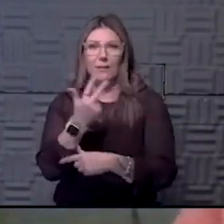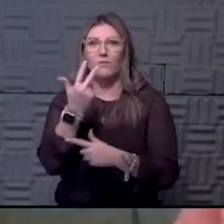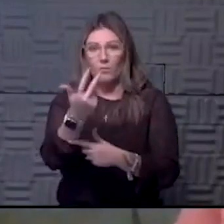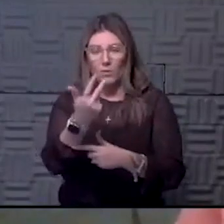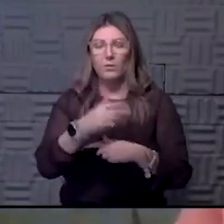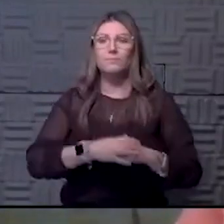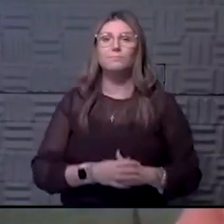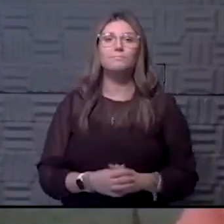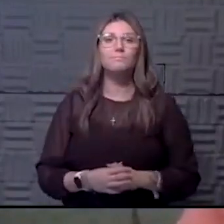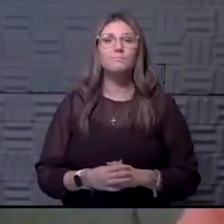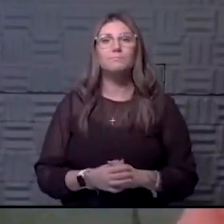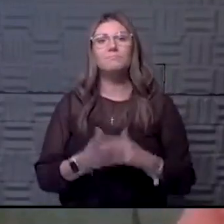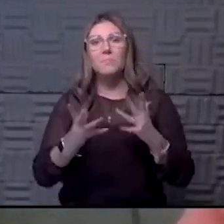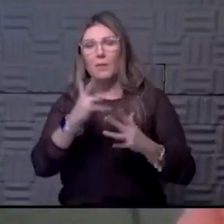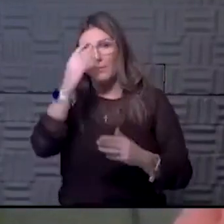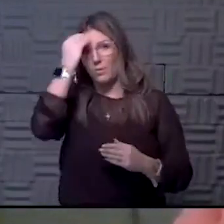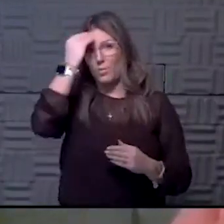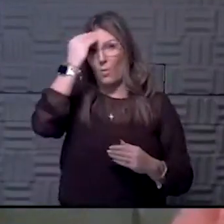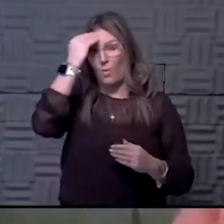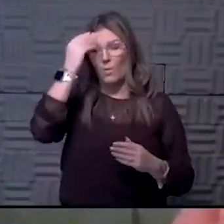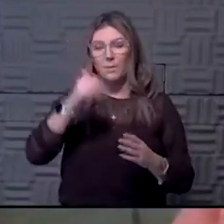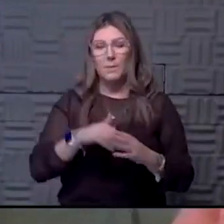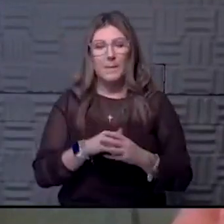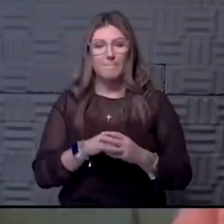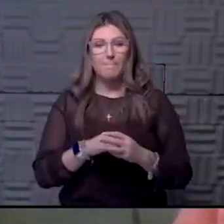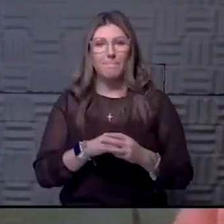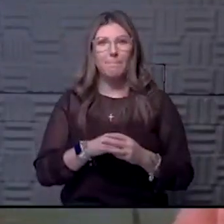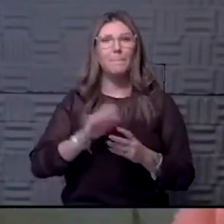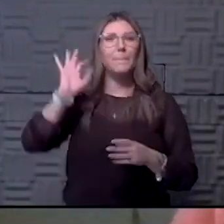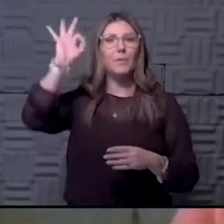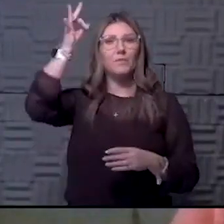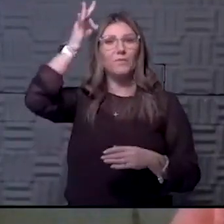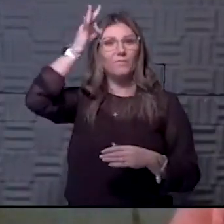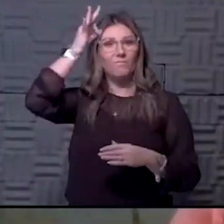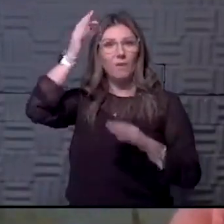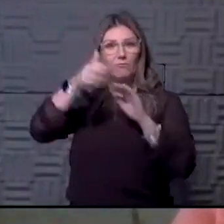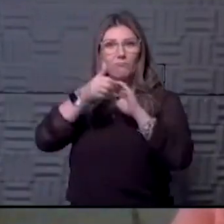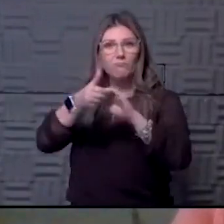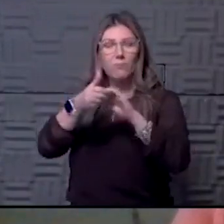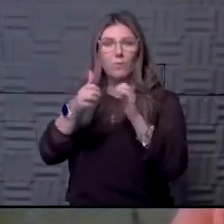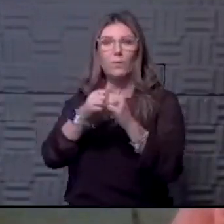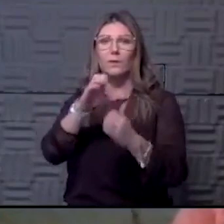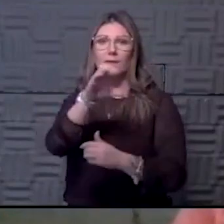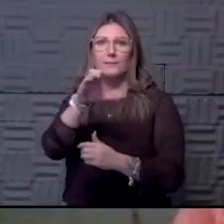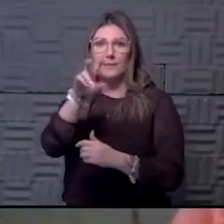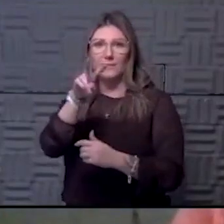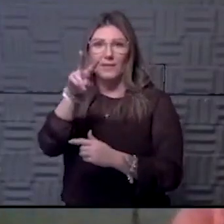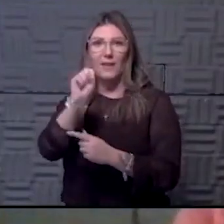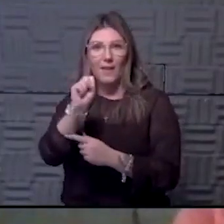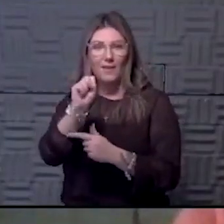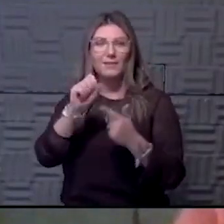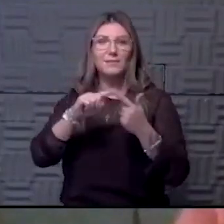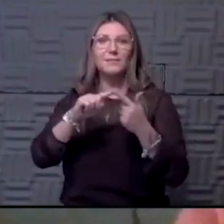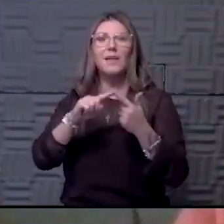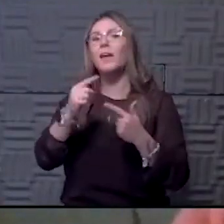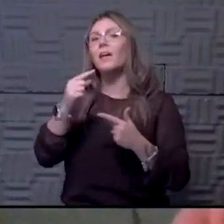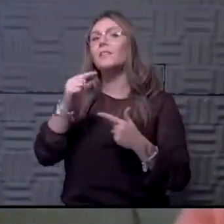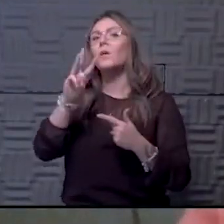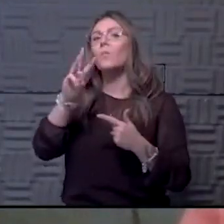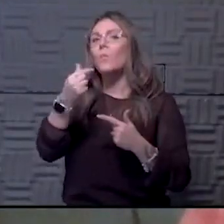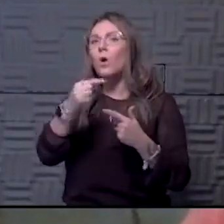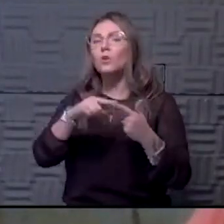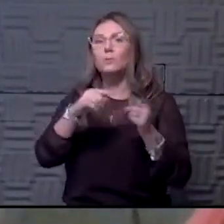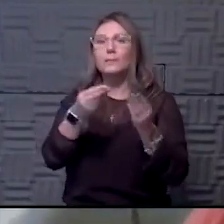may be aware that there was a federal partnership with CVS and Walgreens to distribute to the nursing homes, and